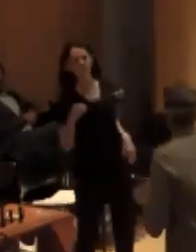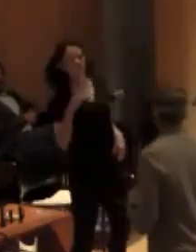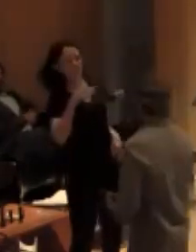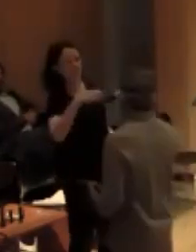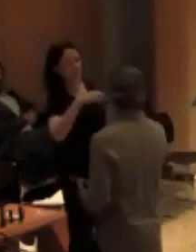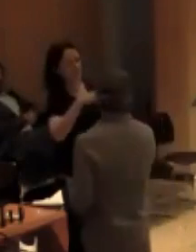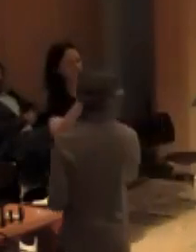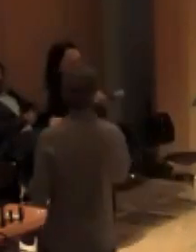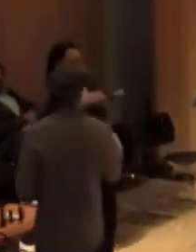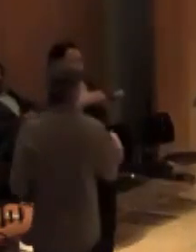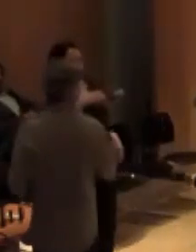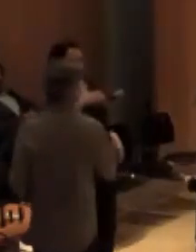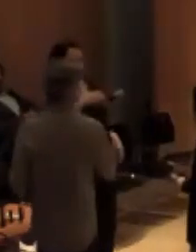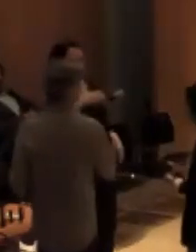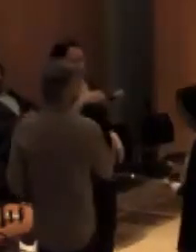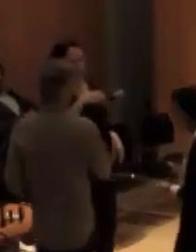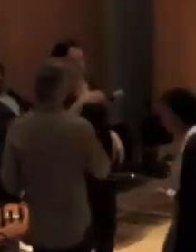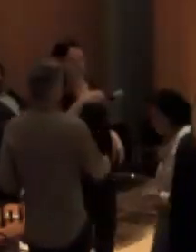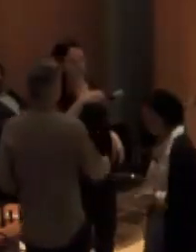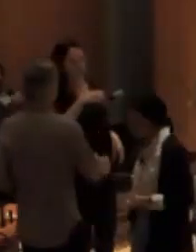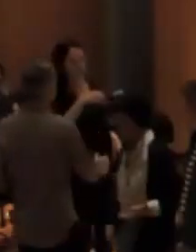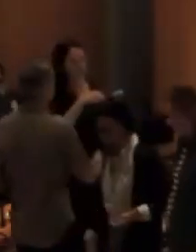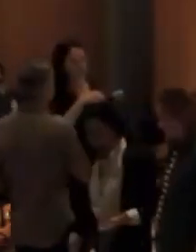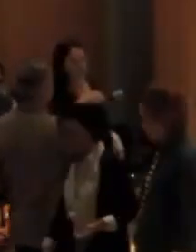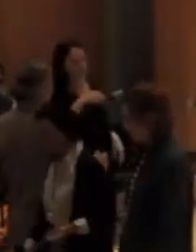out the other side